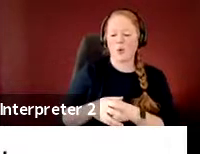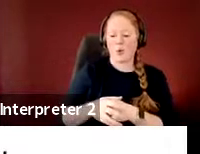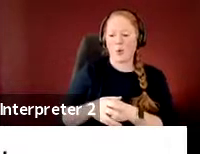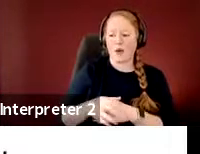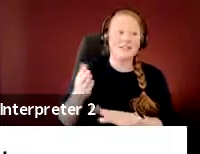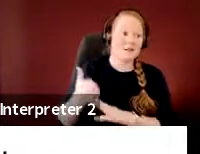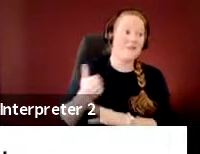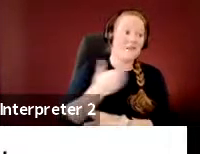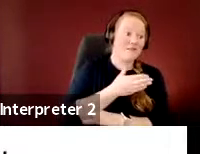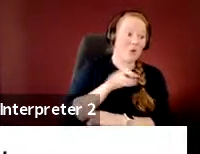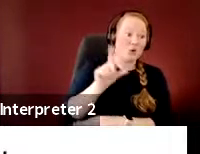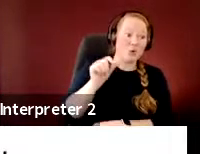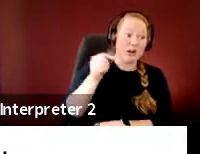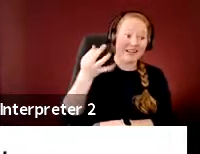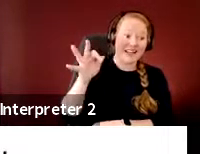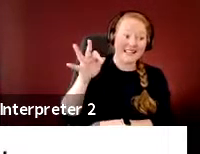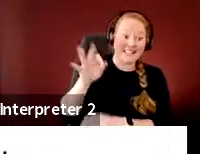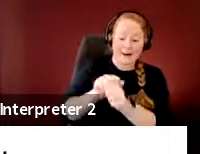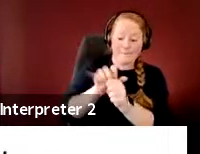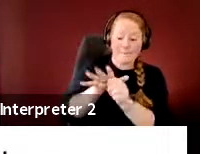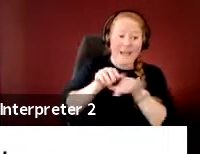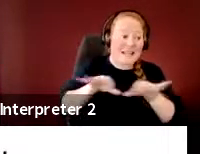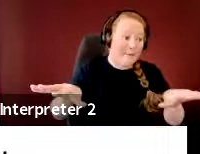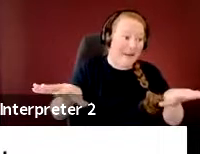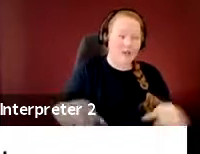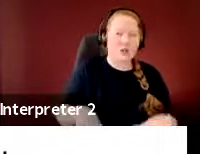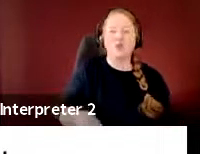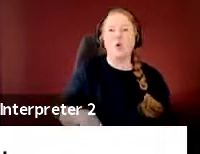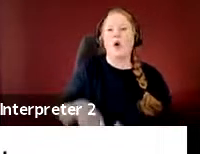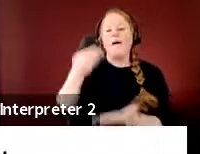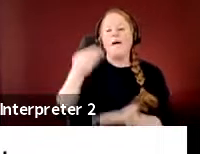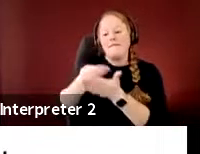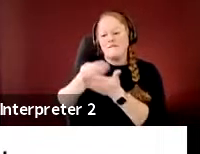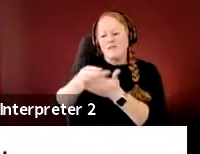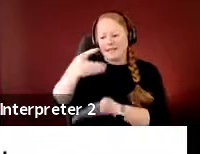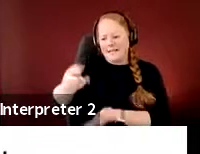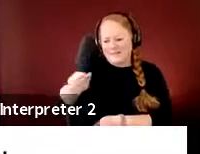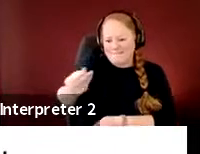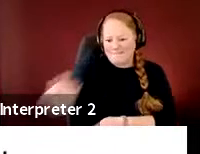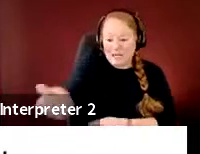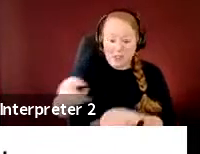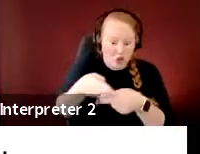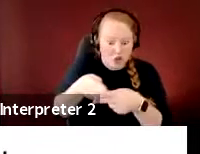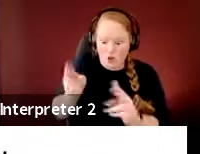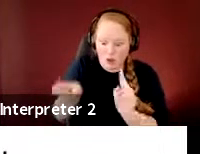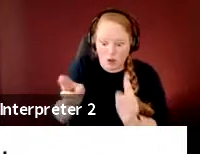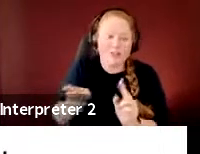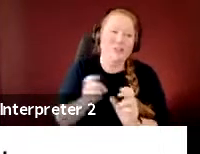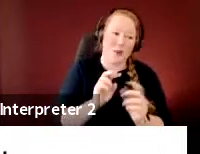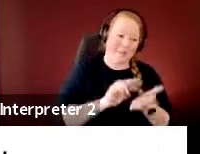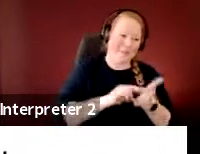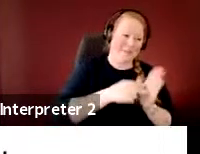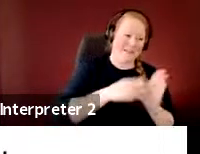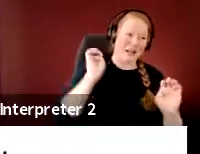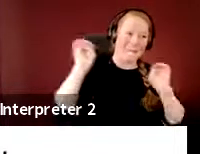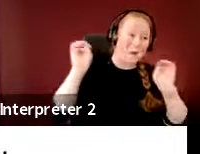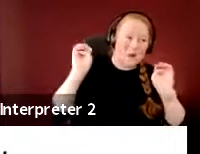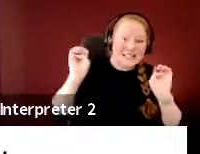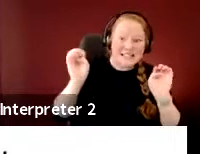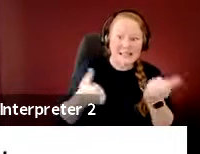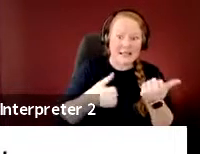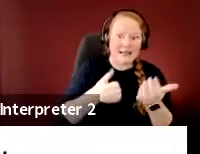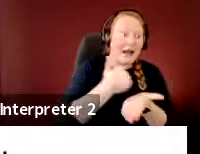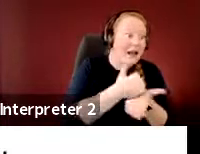pandemic, funds that need to be spent on a short time frame, so emergency rental assistance, for